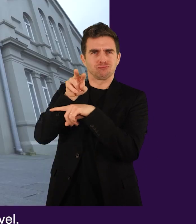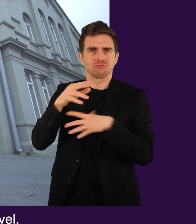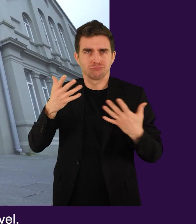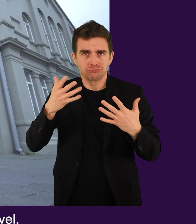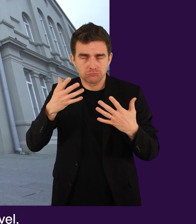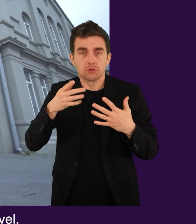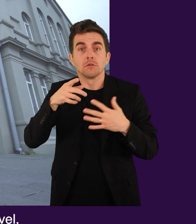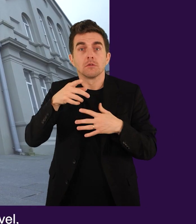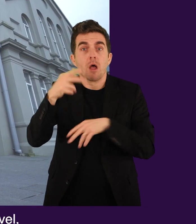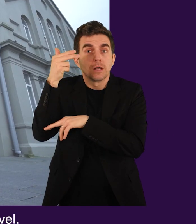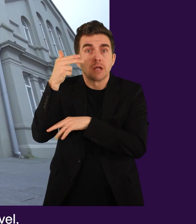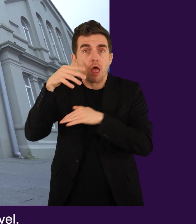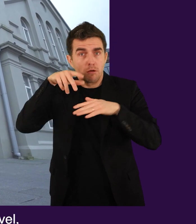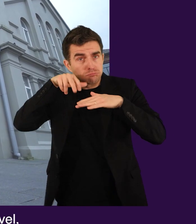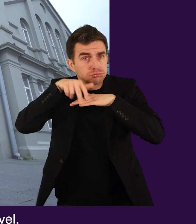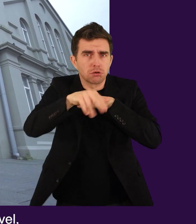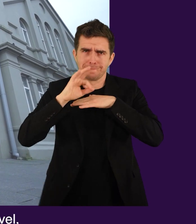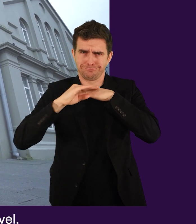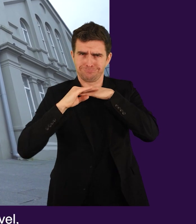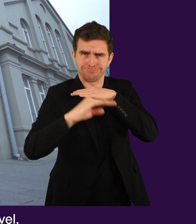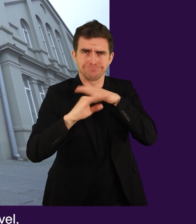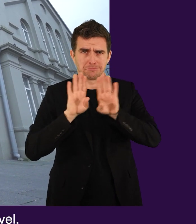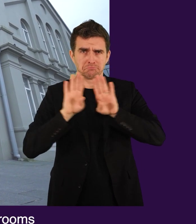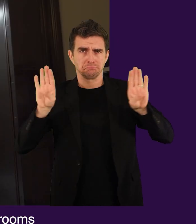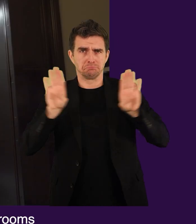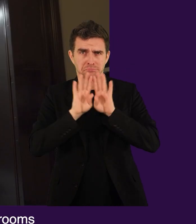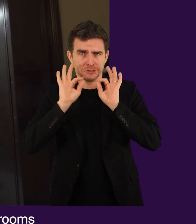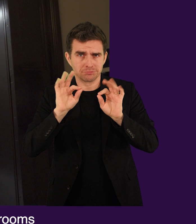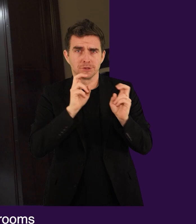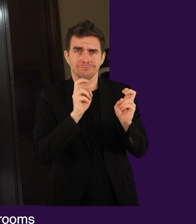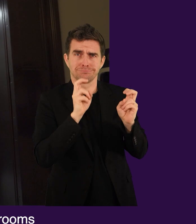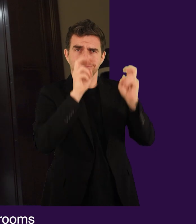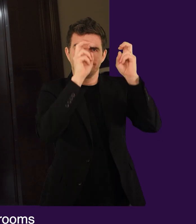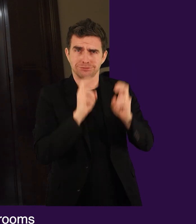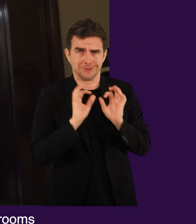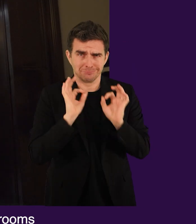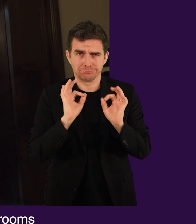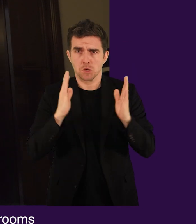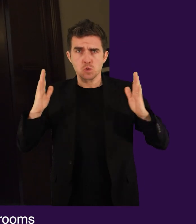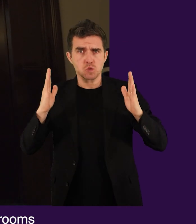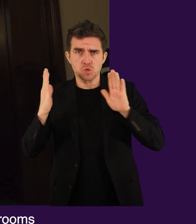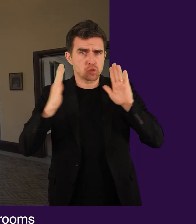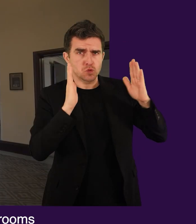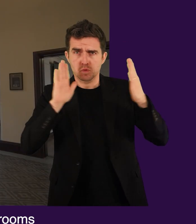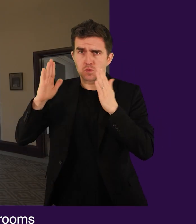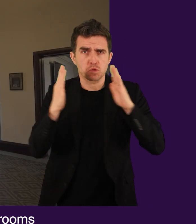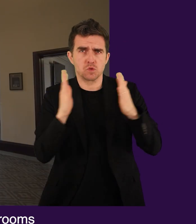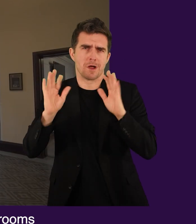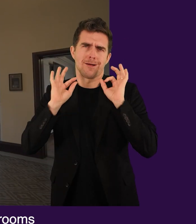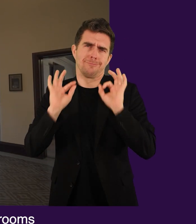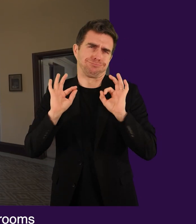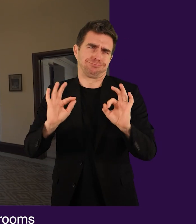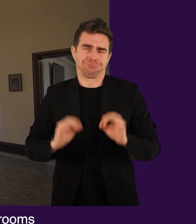cartoons. Entrance to the hotel is level with automatic doors and an accessible lift to the rooms and